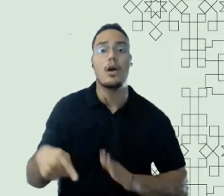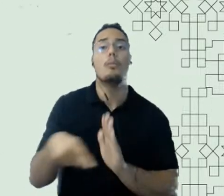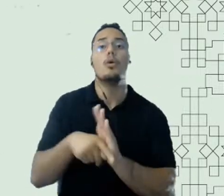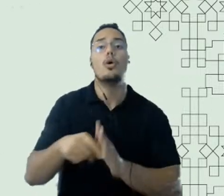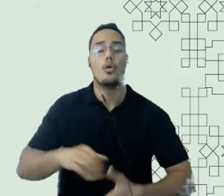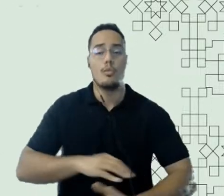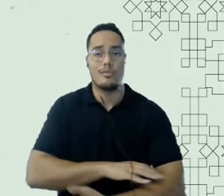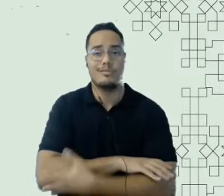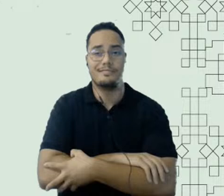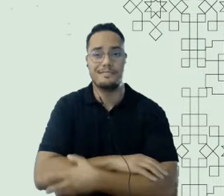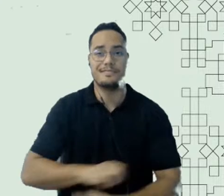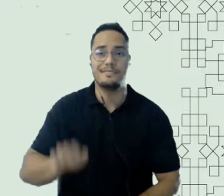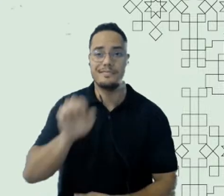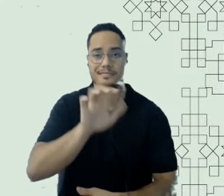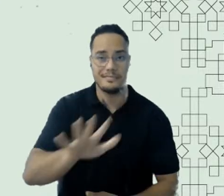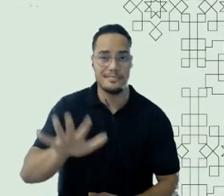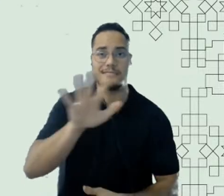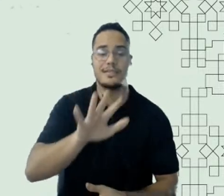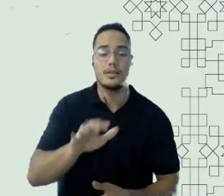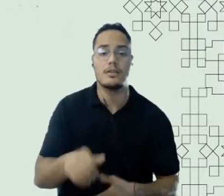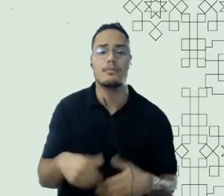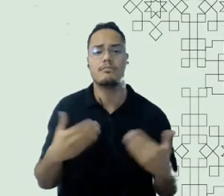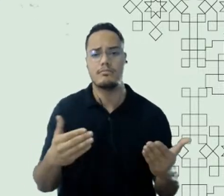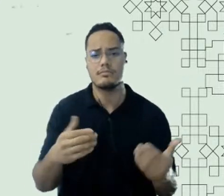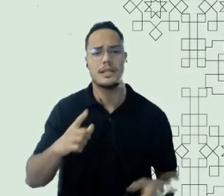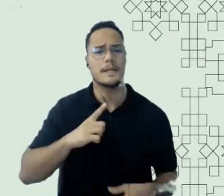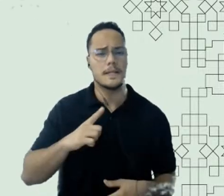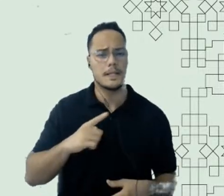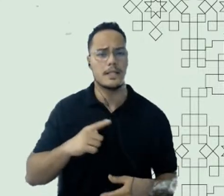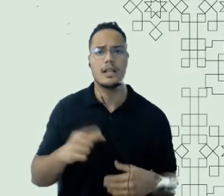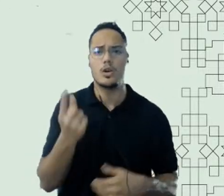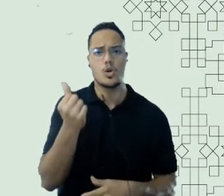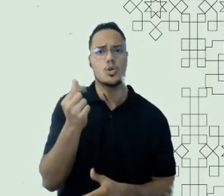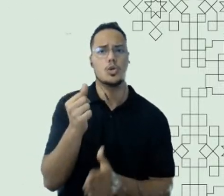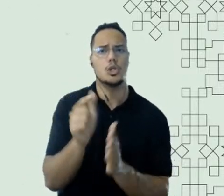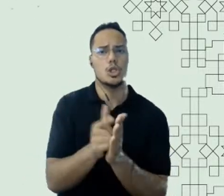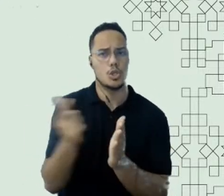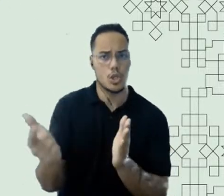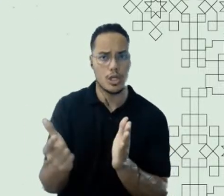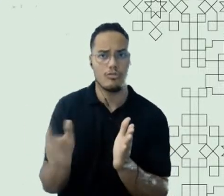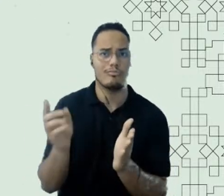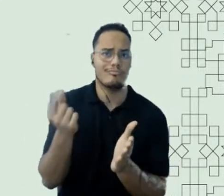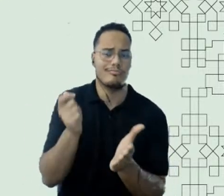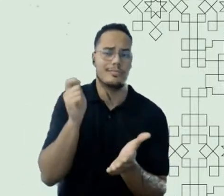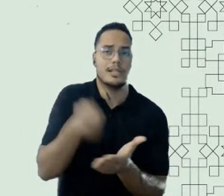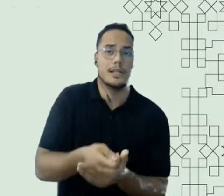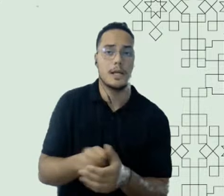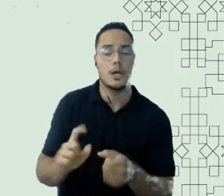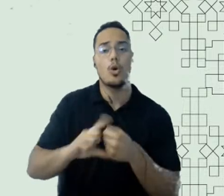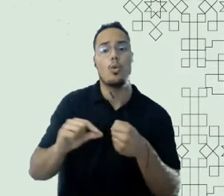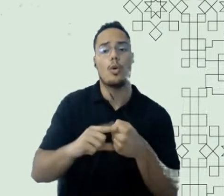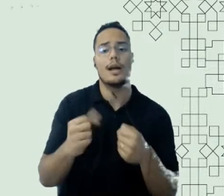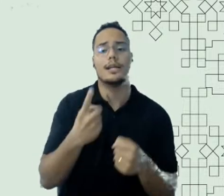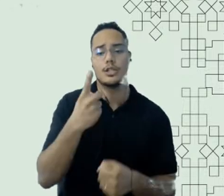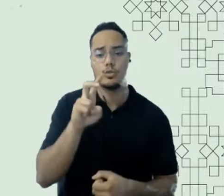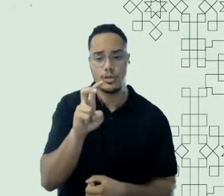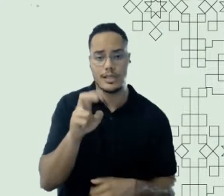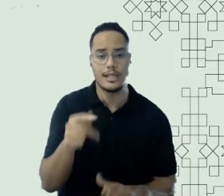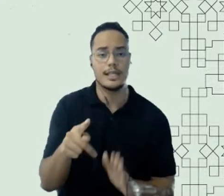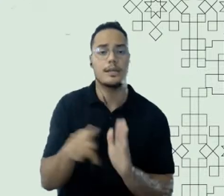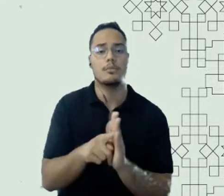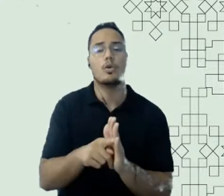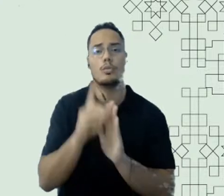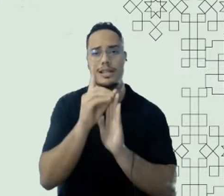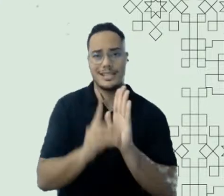journalistic material, that's Article 15 in the directive, and the liability of intermediaries,